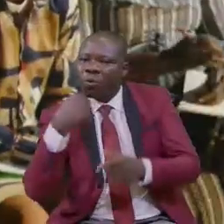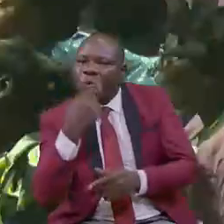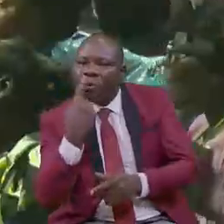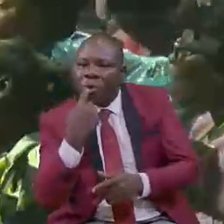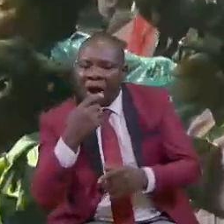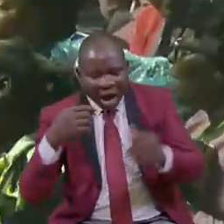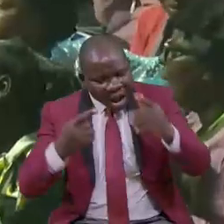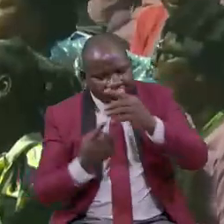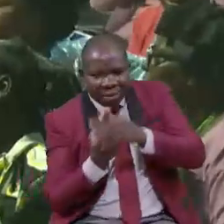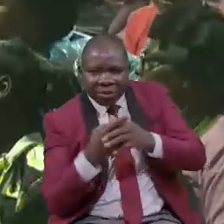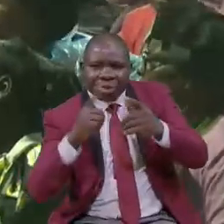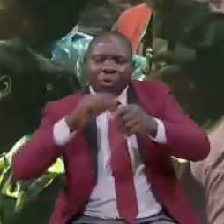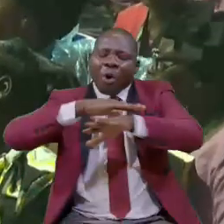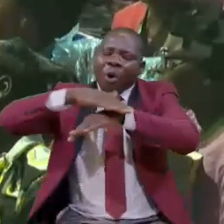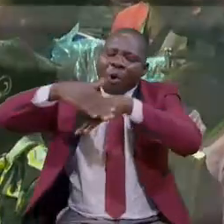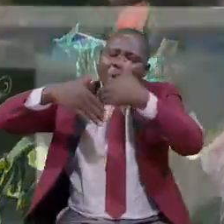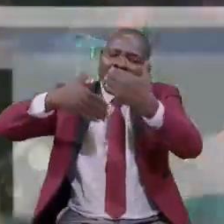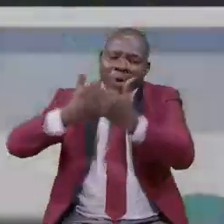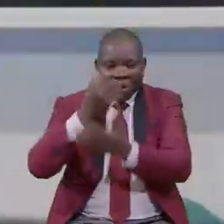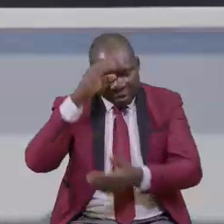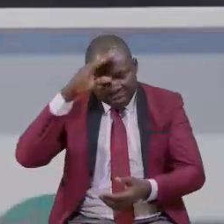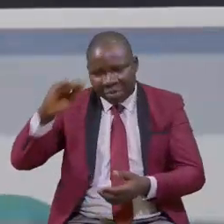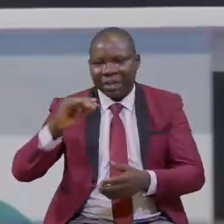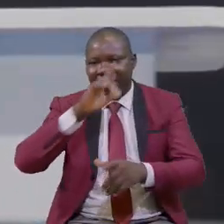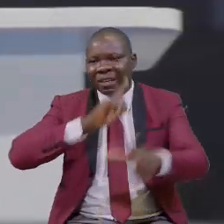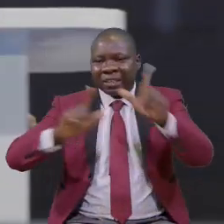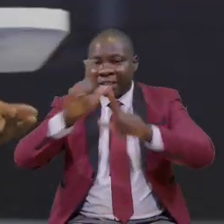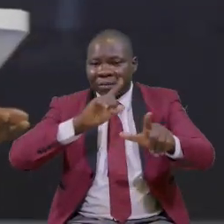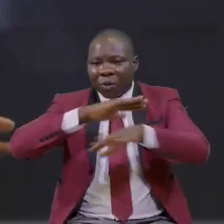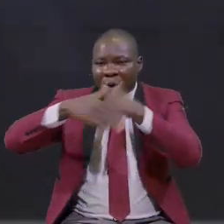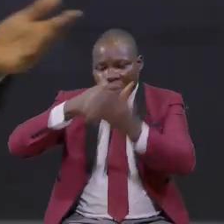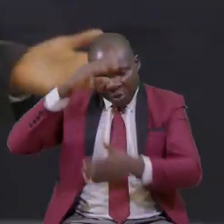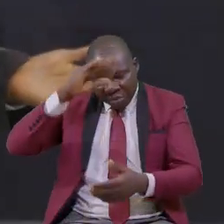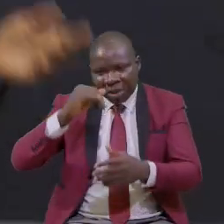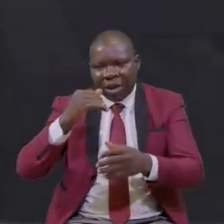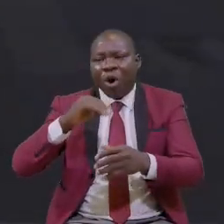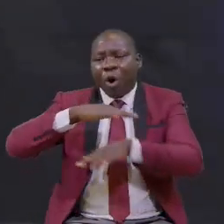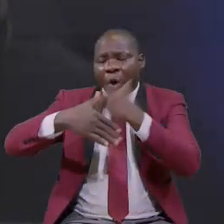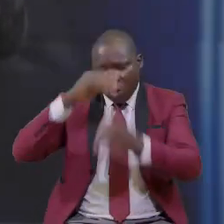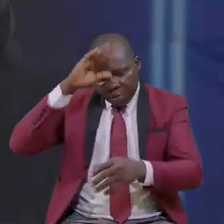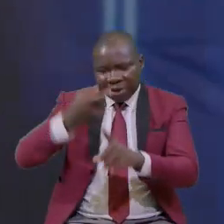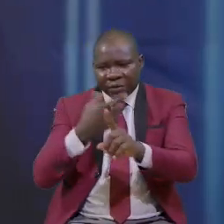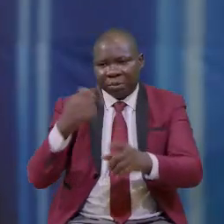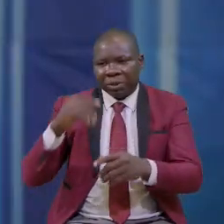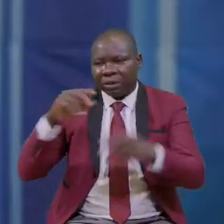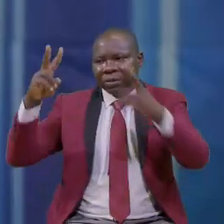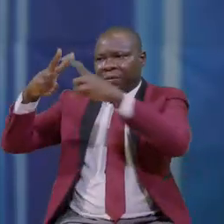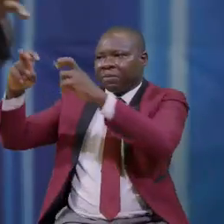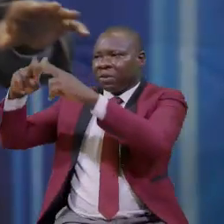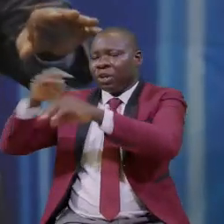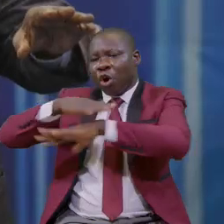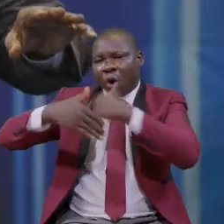has appeared to all men. All men from the village. All men from the city.